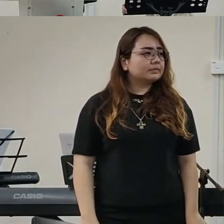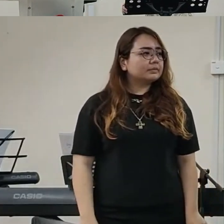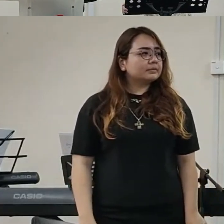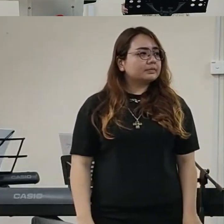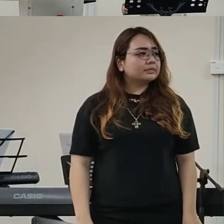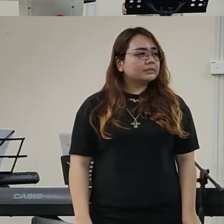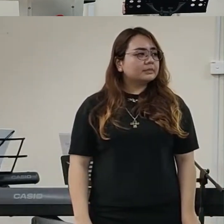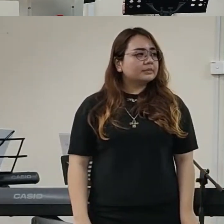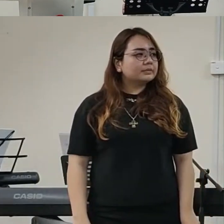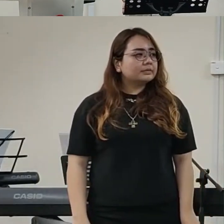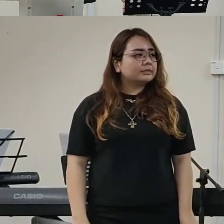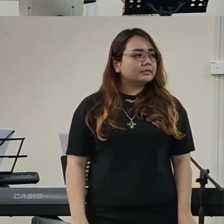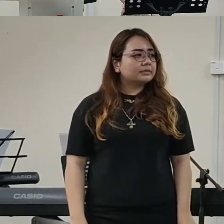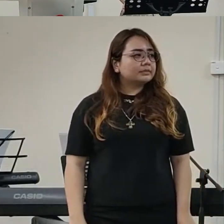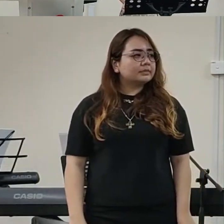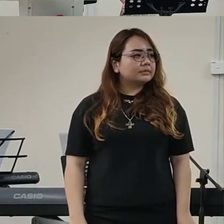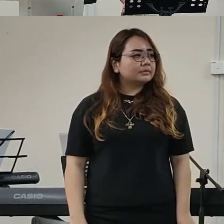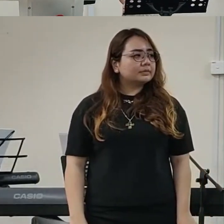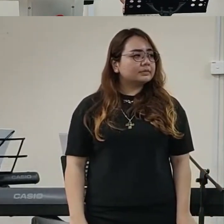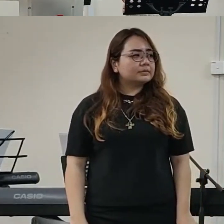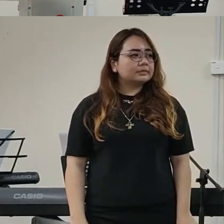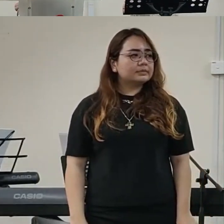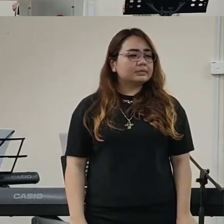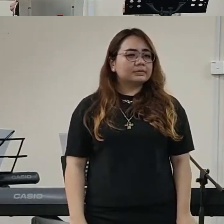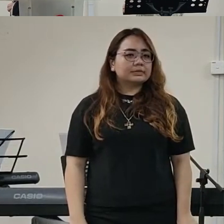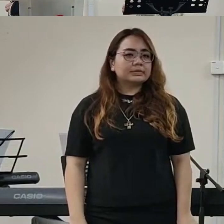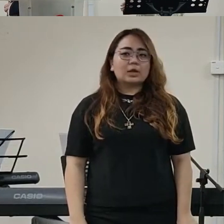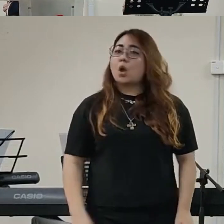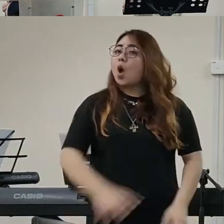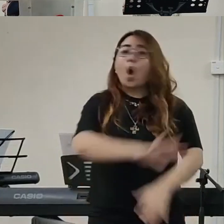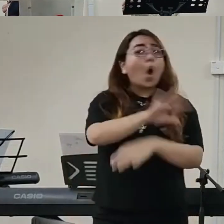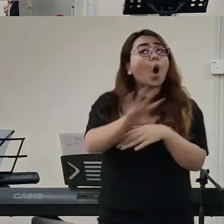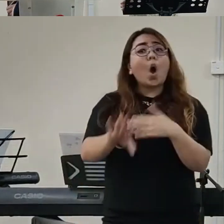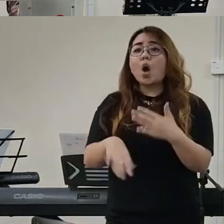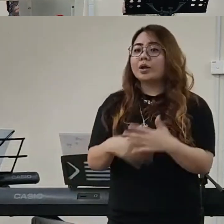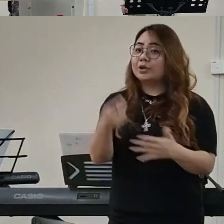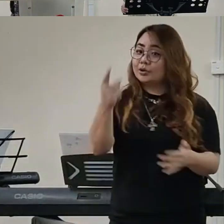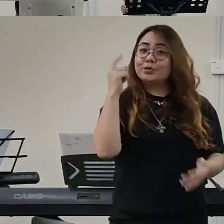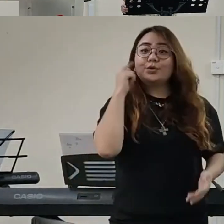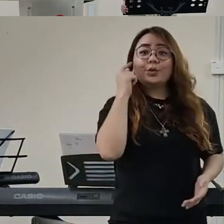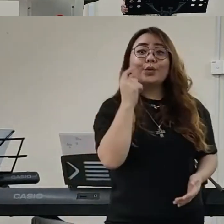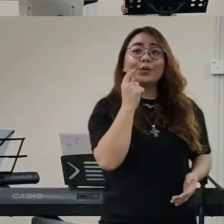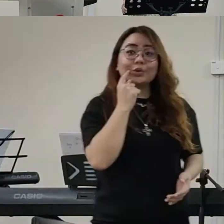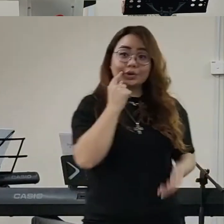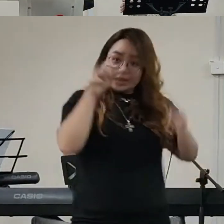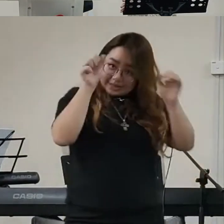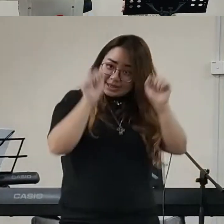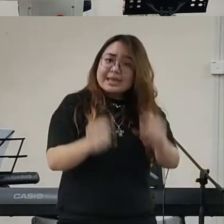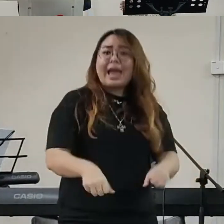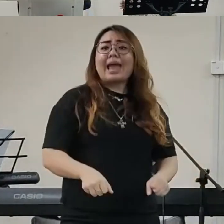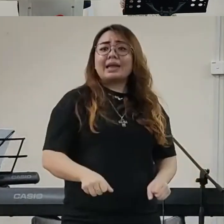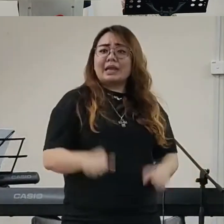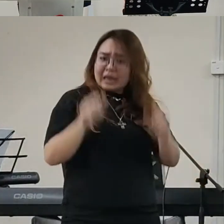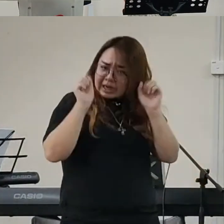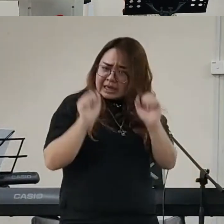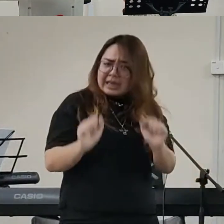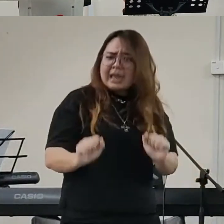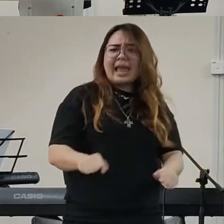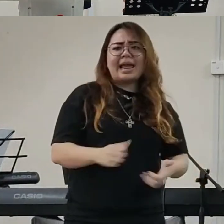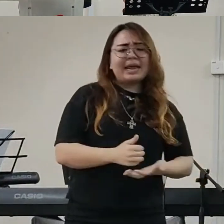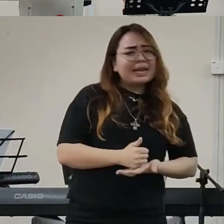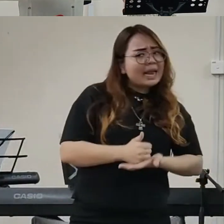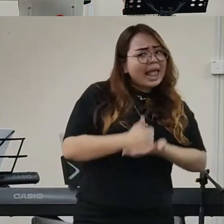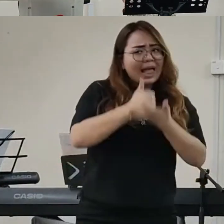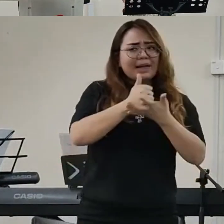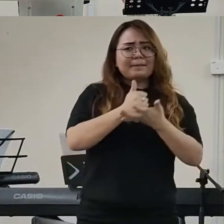Iranian. I cannot speak Persian. So in other words, there's no excuse.Everyone can be in the lookout for the